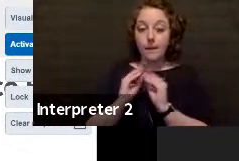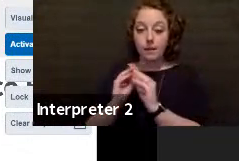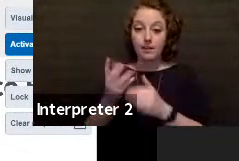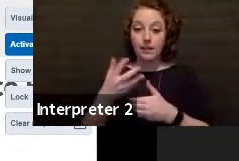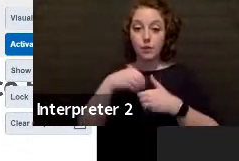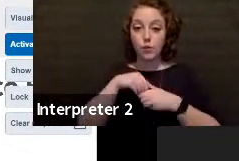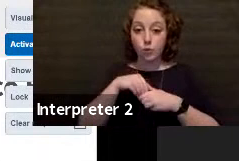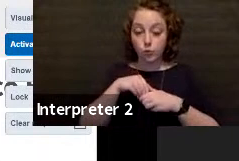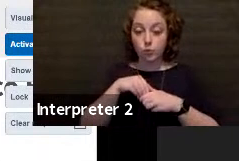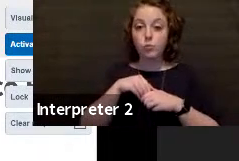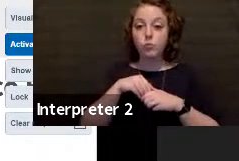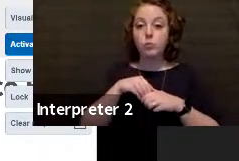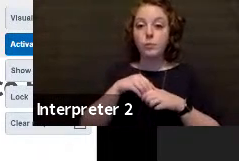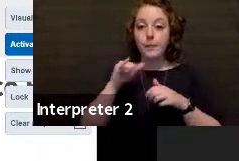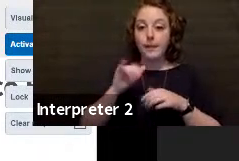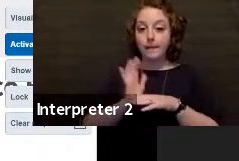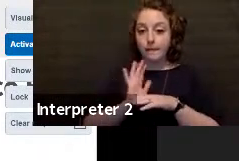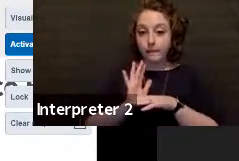is posted